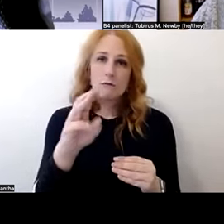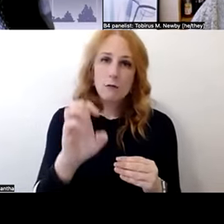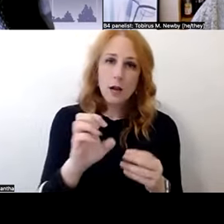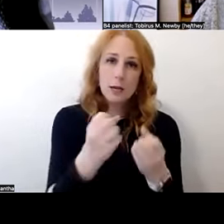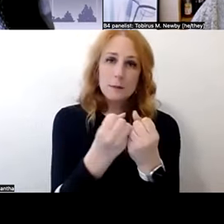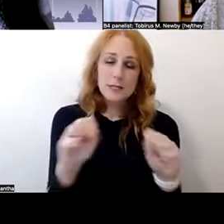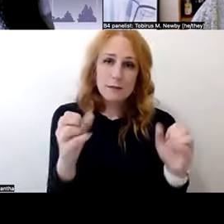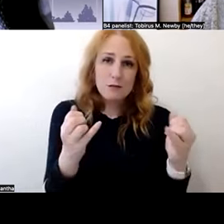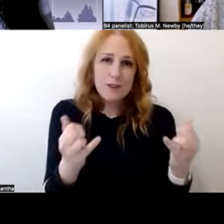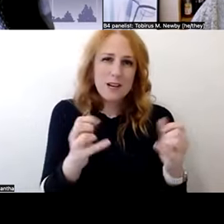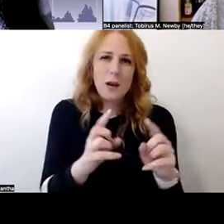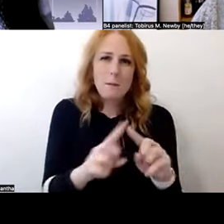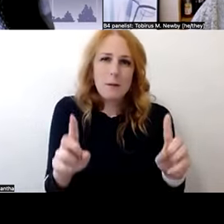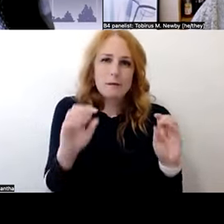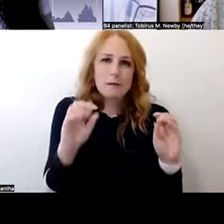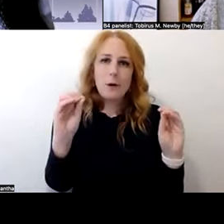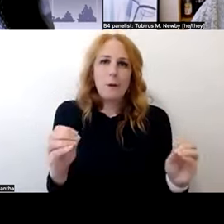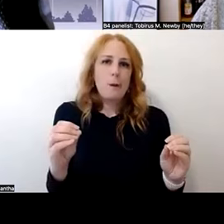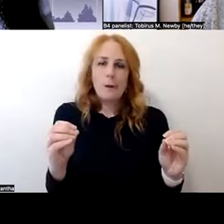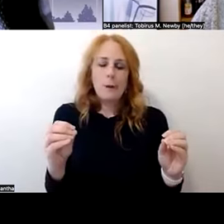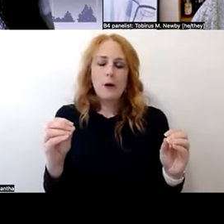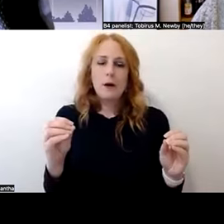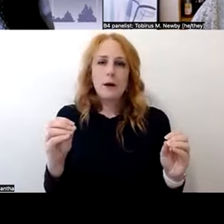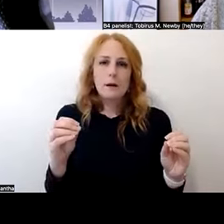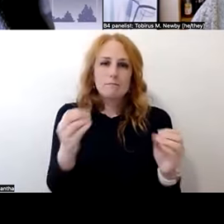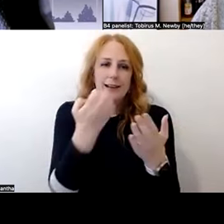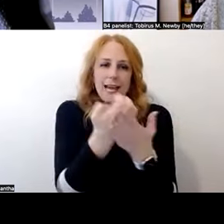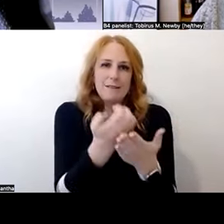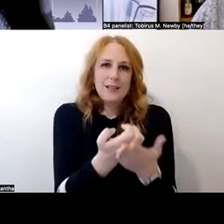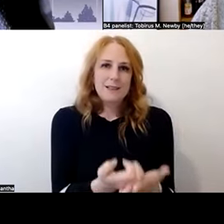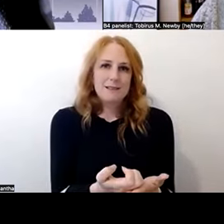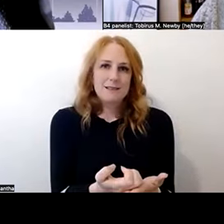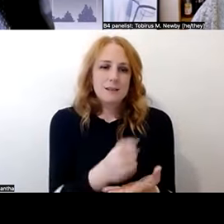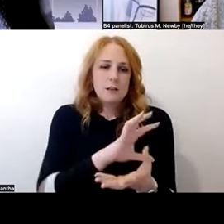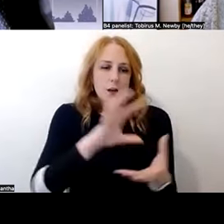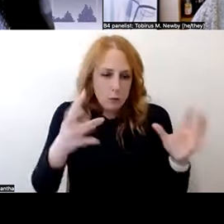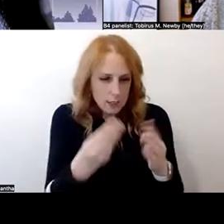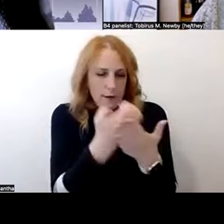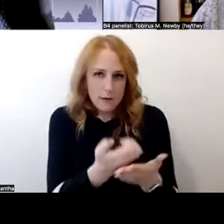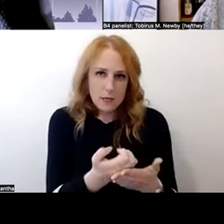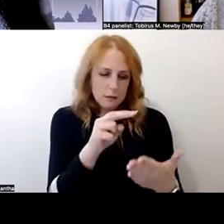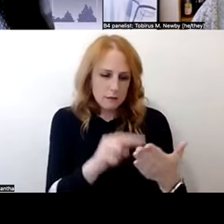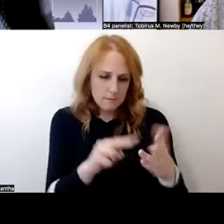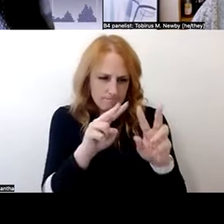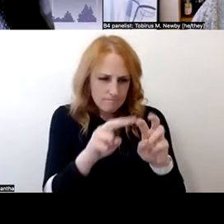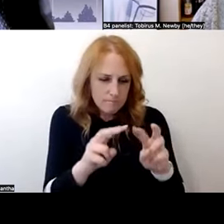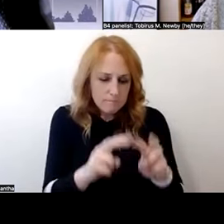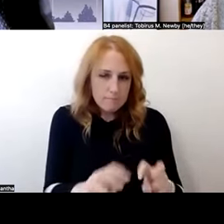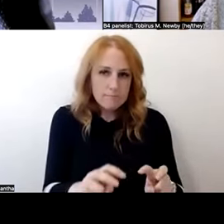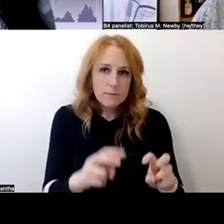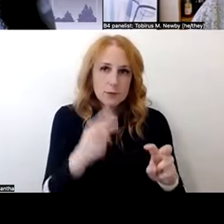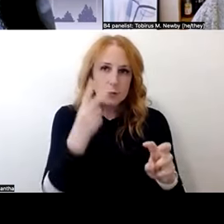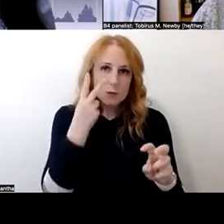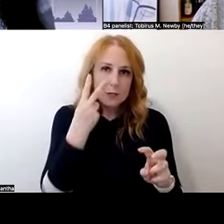in the evidence available to us in a comprehensive and full way, and are often motivated by the entities that